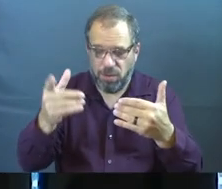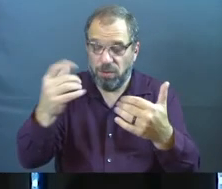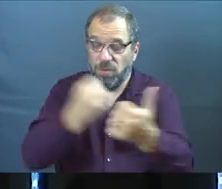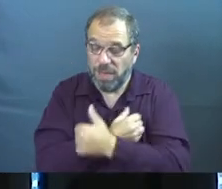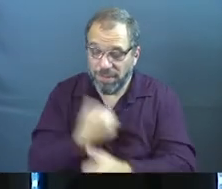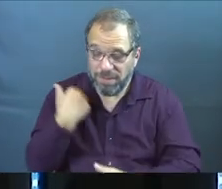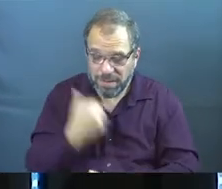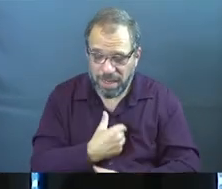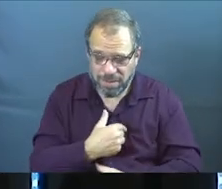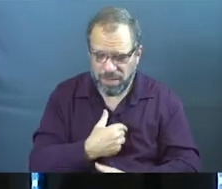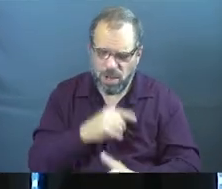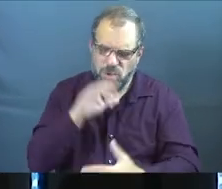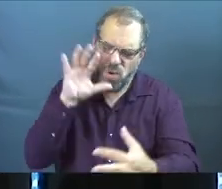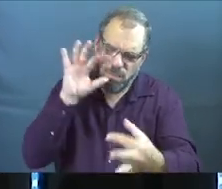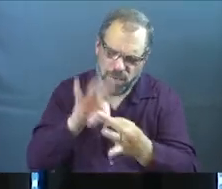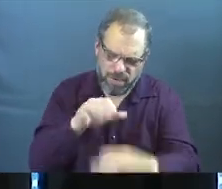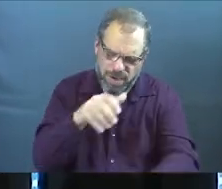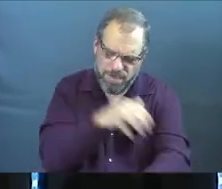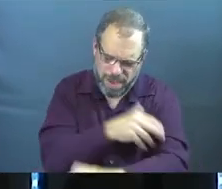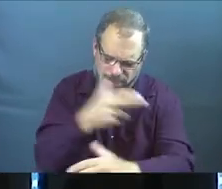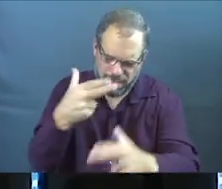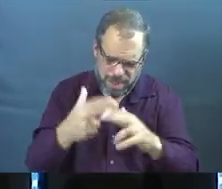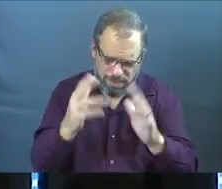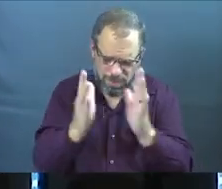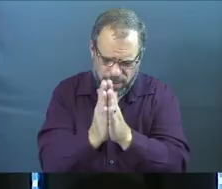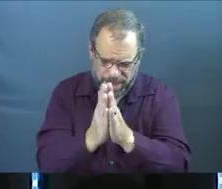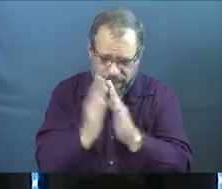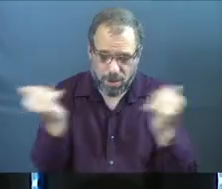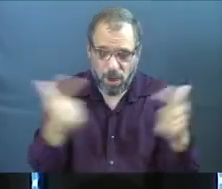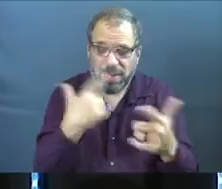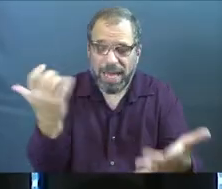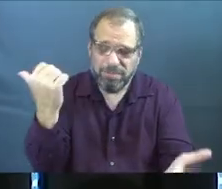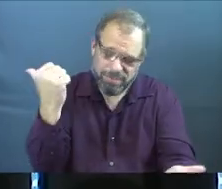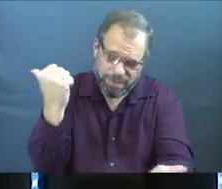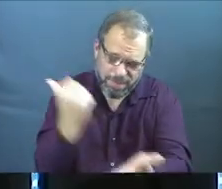loving us. It is in your perfect and powerful name we all pray, and everybody said, amen. Amen.